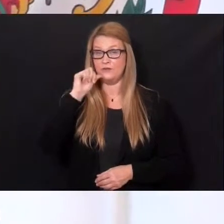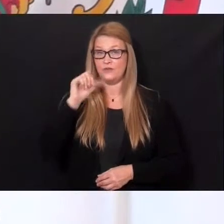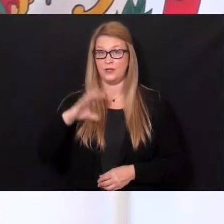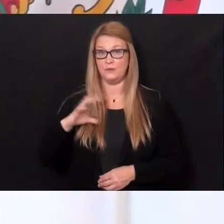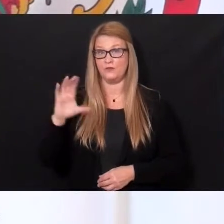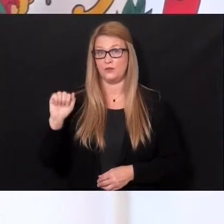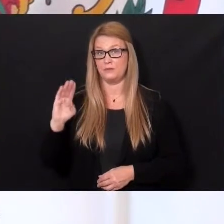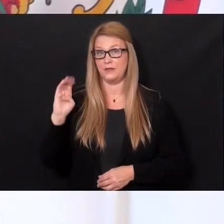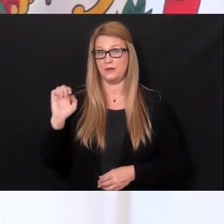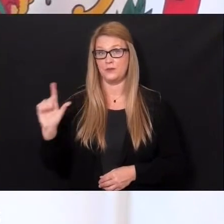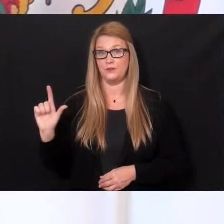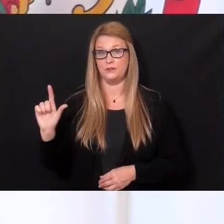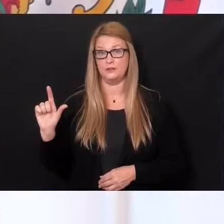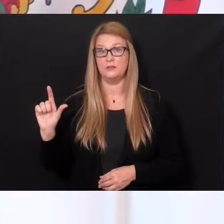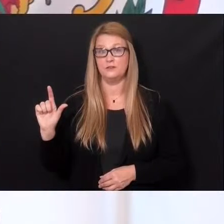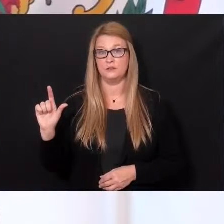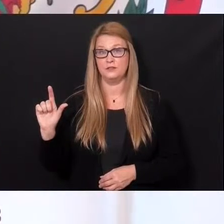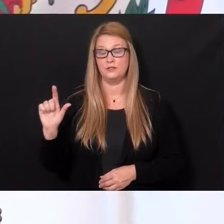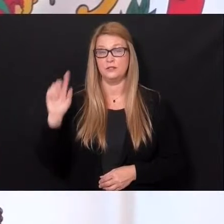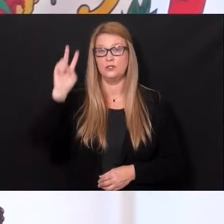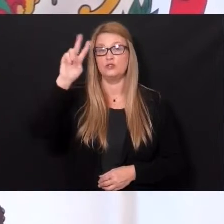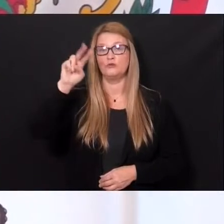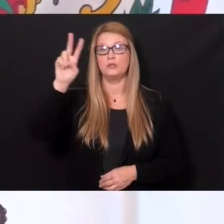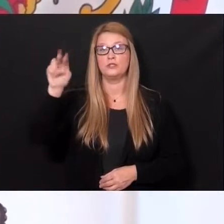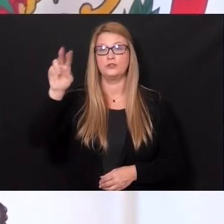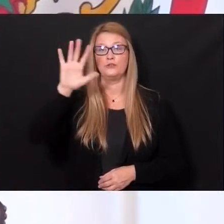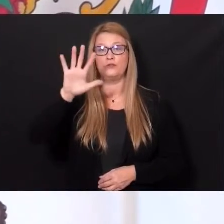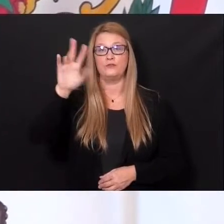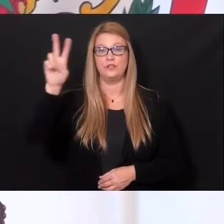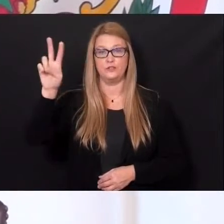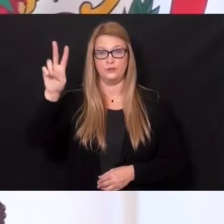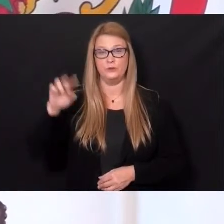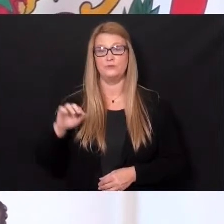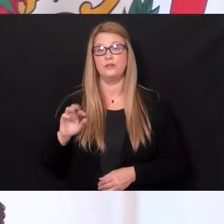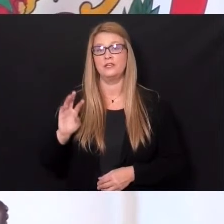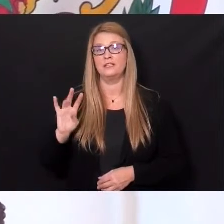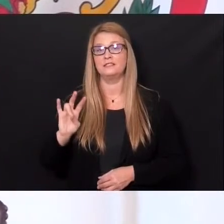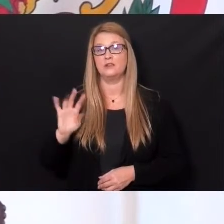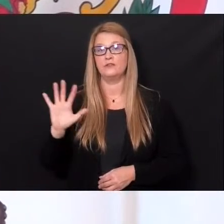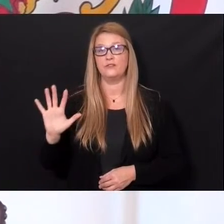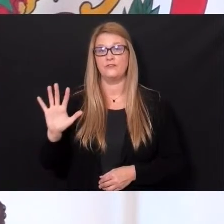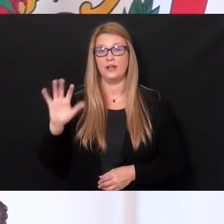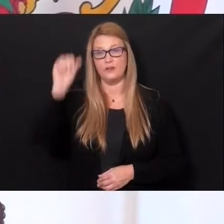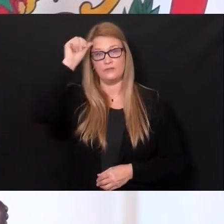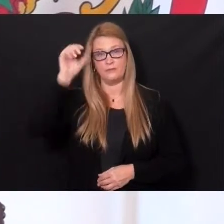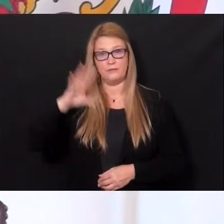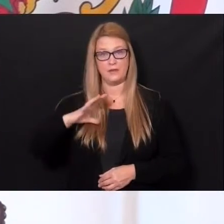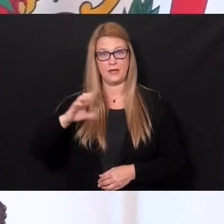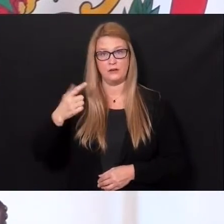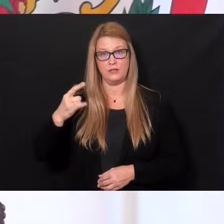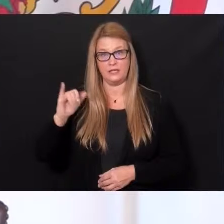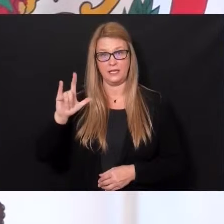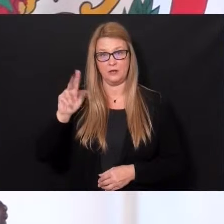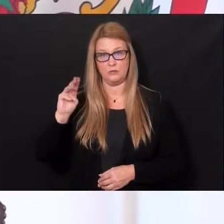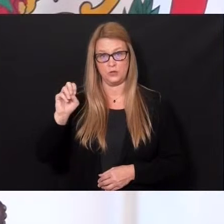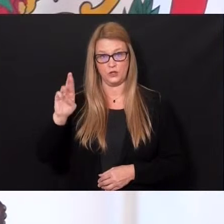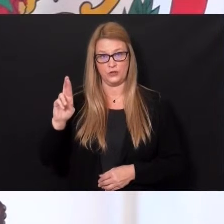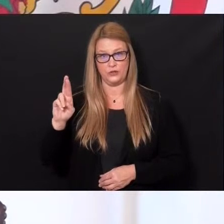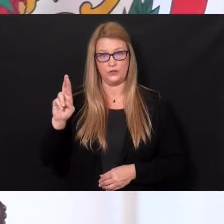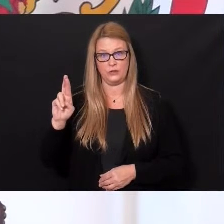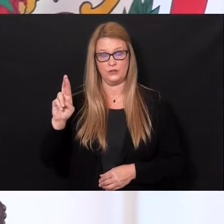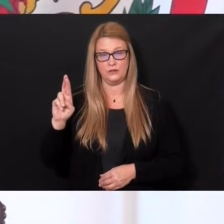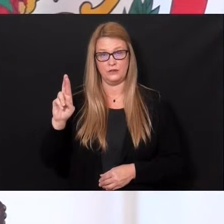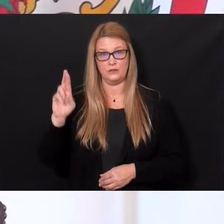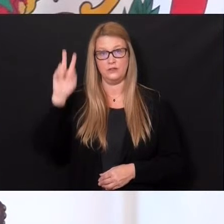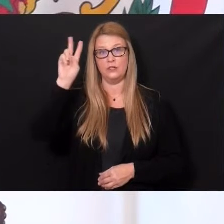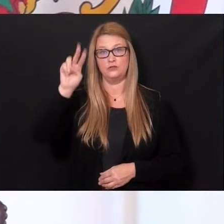from Cabell County. Our 2,252nd death is a 75-year-old male from Gilmer County.